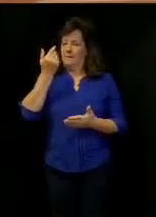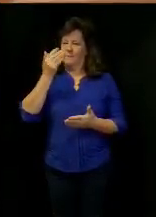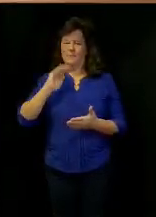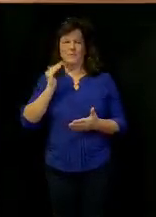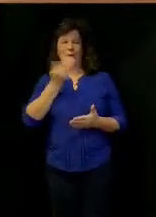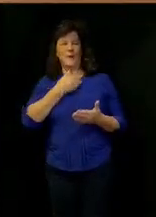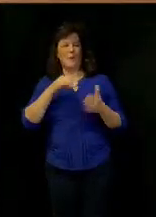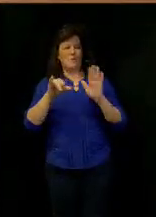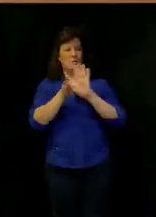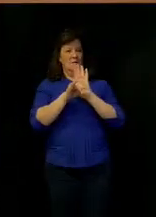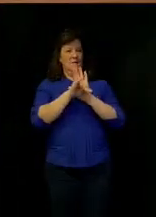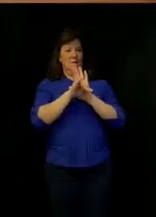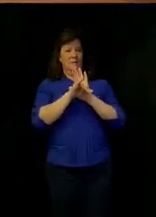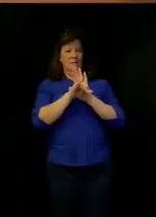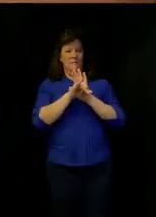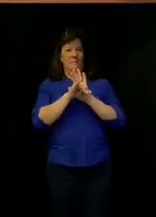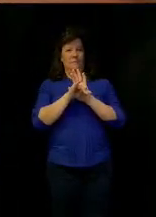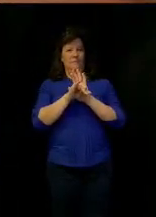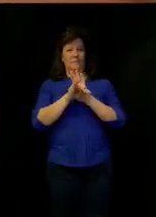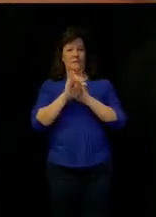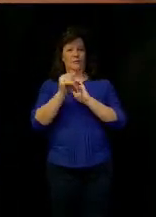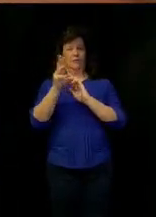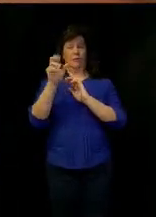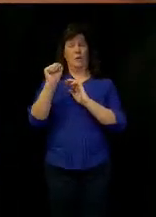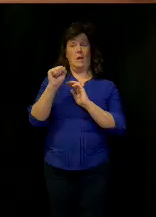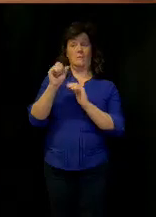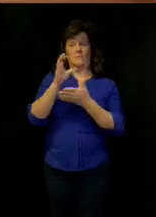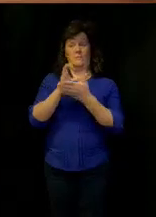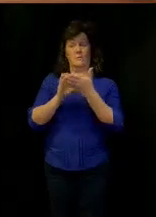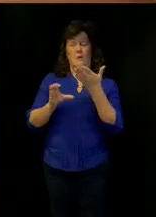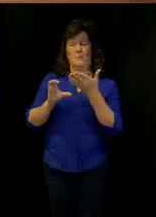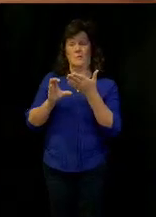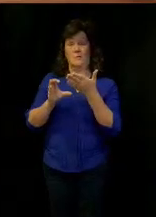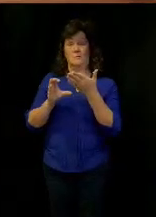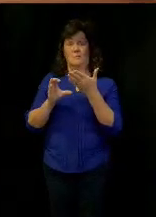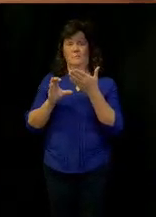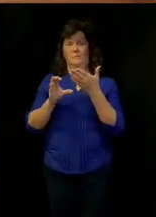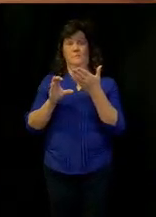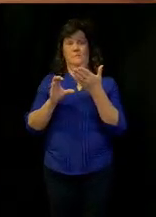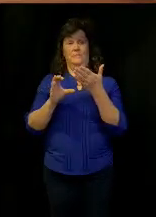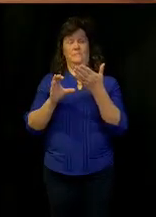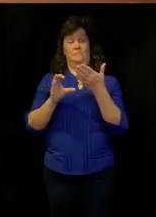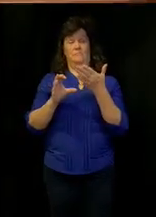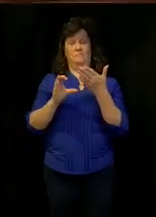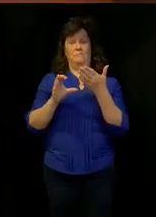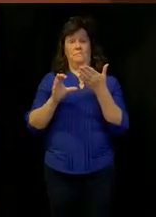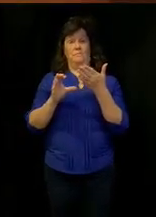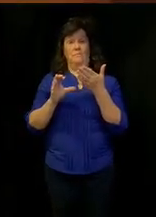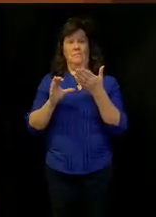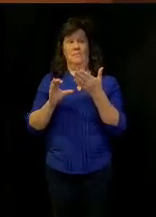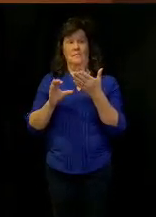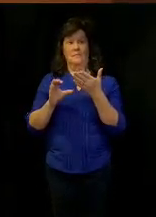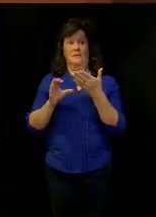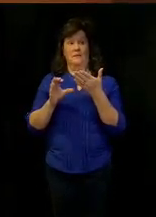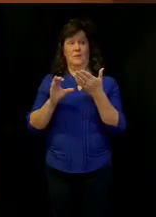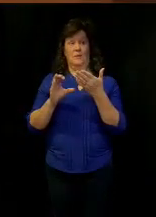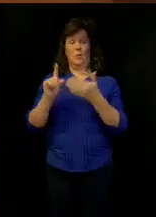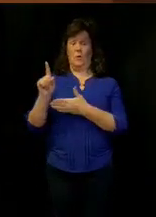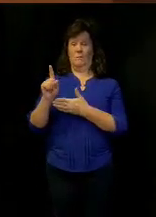I can see where this is going. It's not going to go very far today, but that's all right. I always got next week,